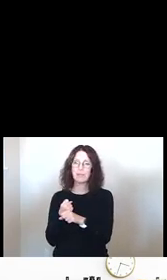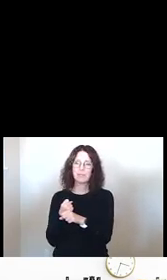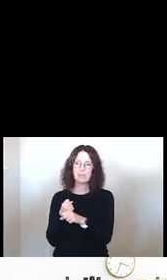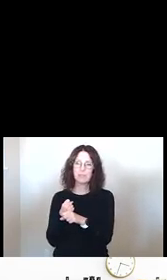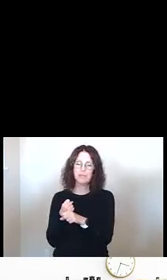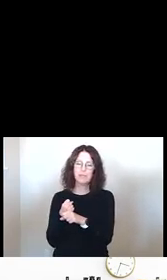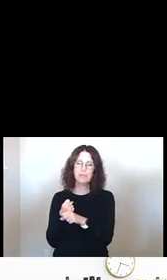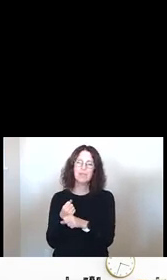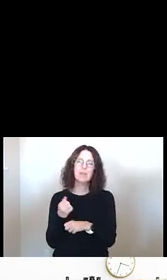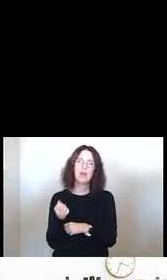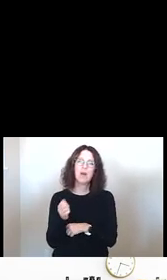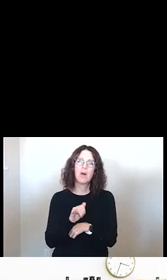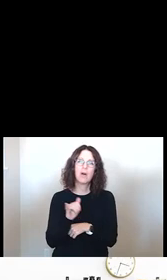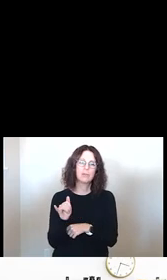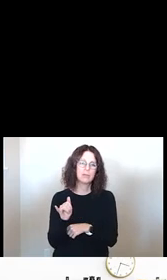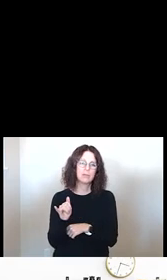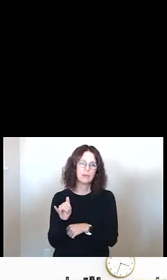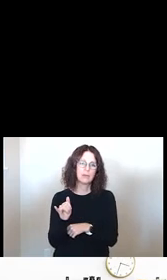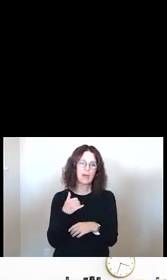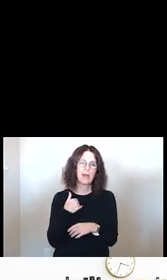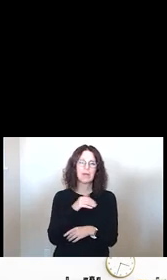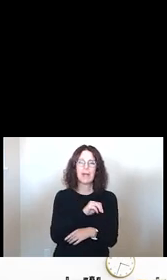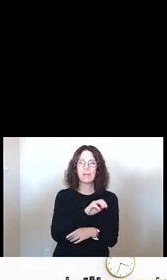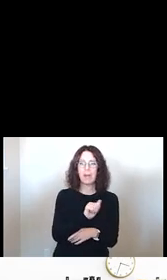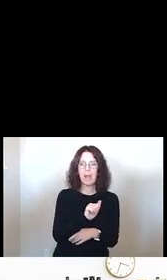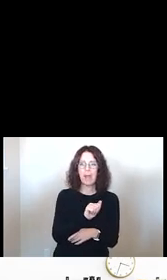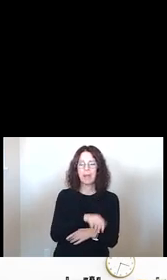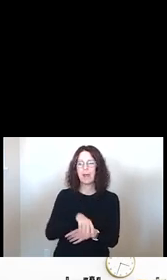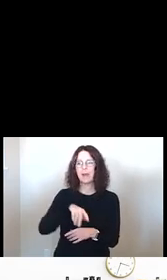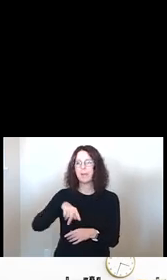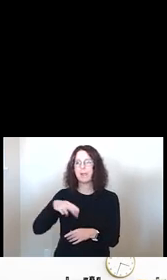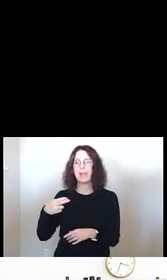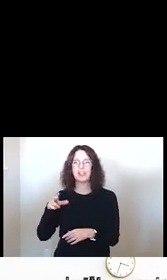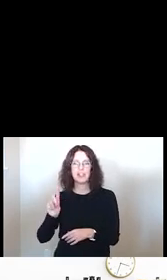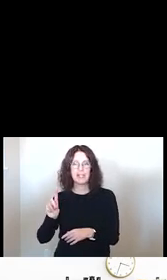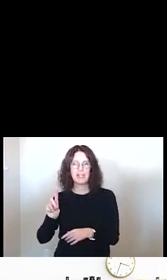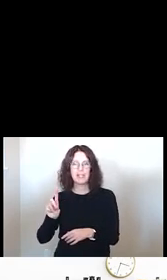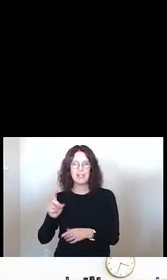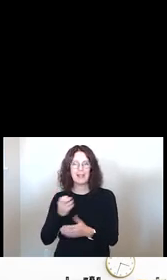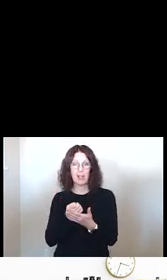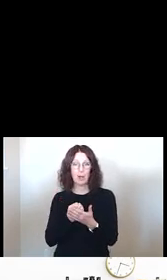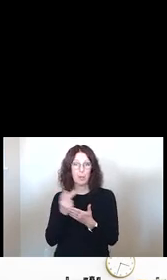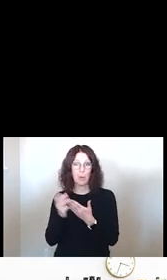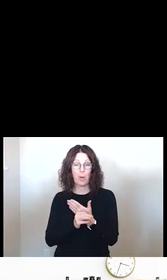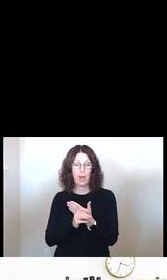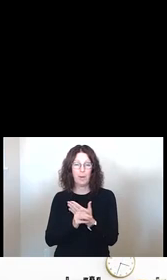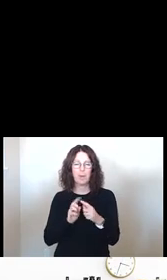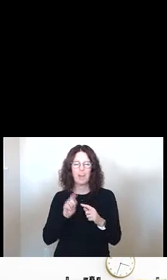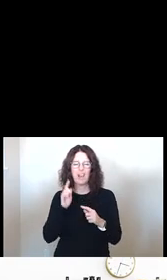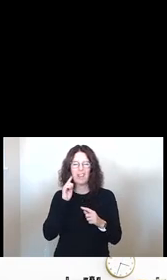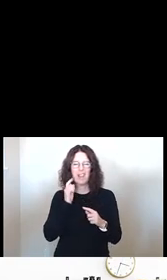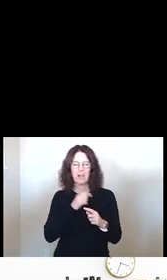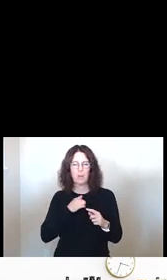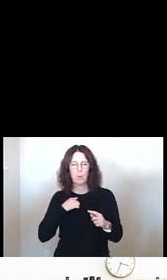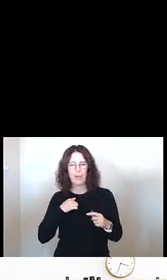There's also an MA and PhD program in economics, but I think we're concentrating more on the undergraduate programs at